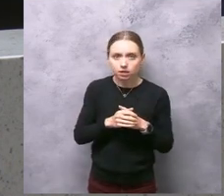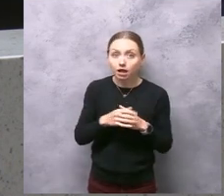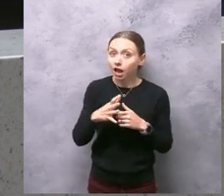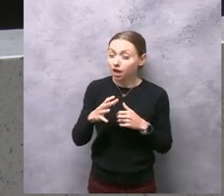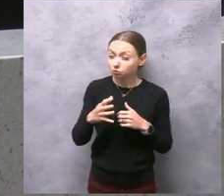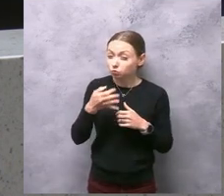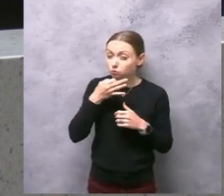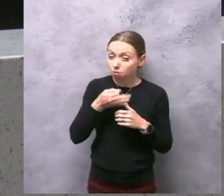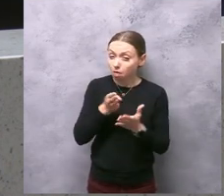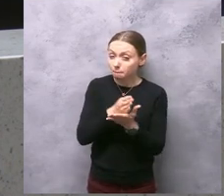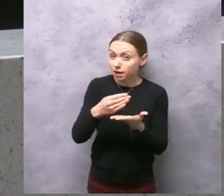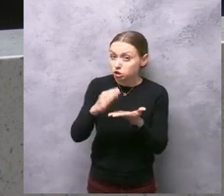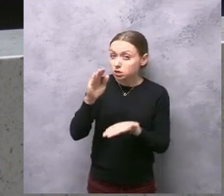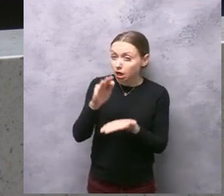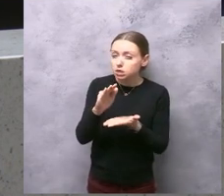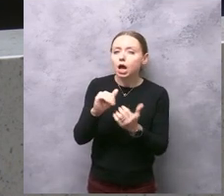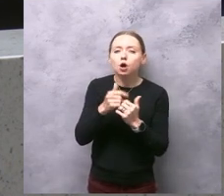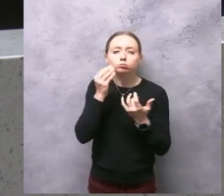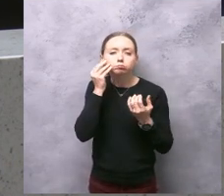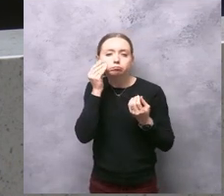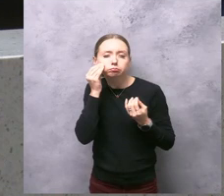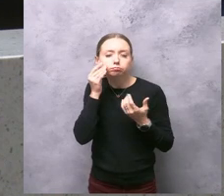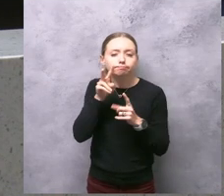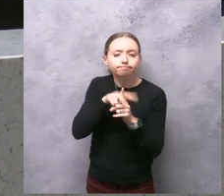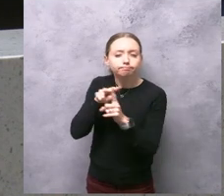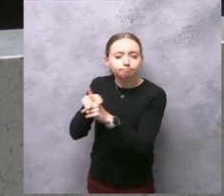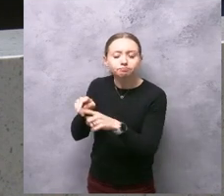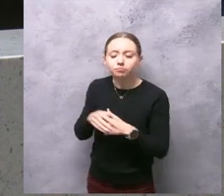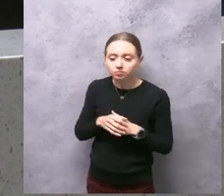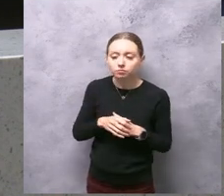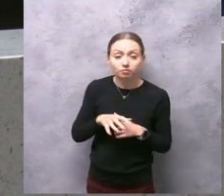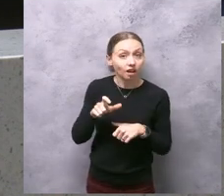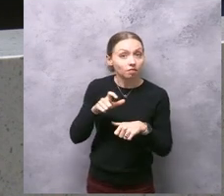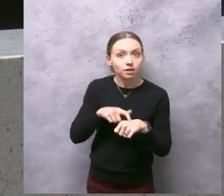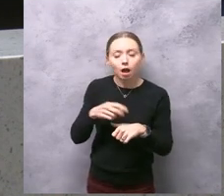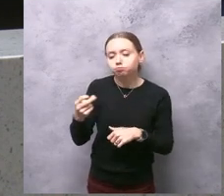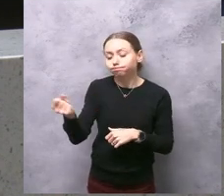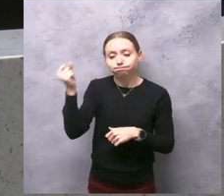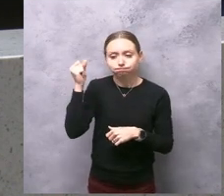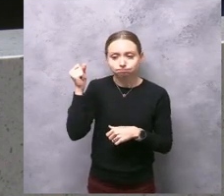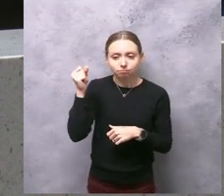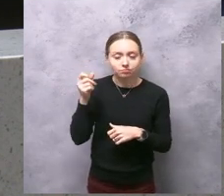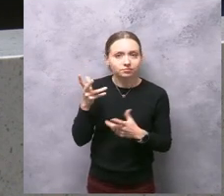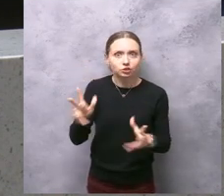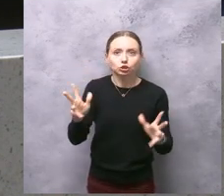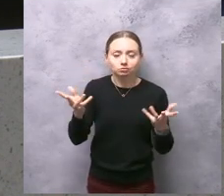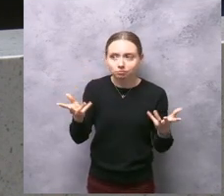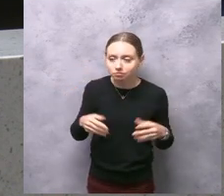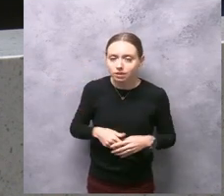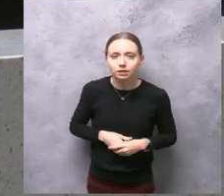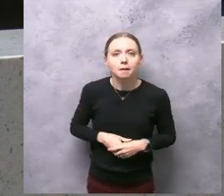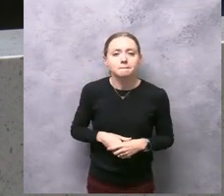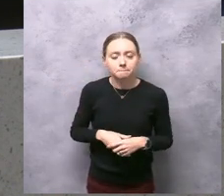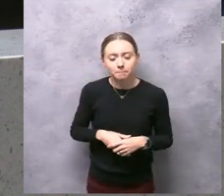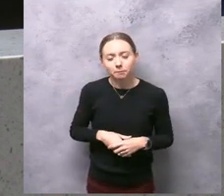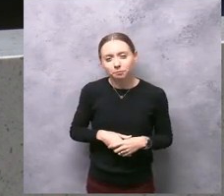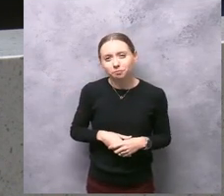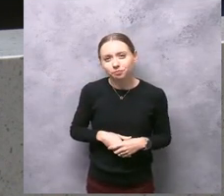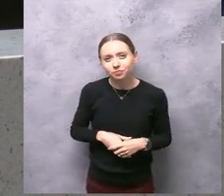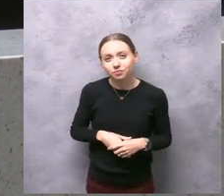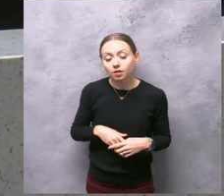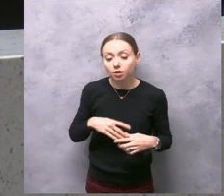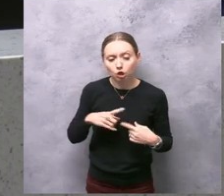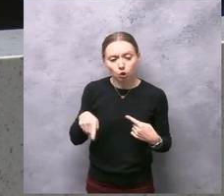cuts. My time with her, the time flew by. And whenever a board